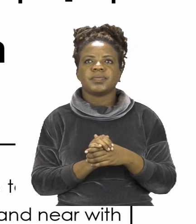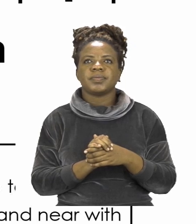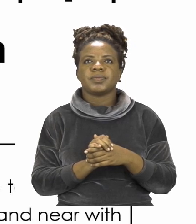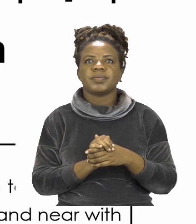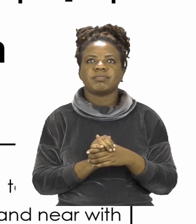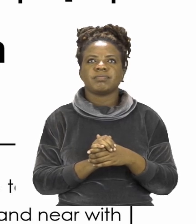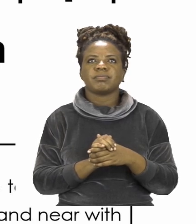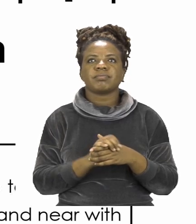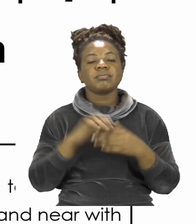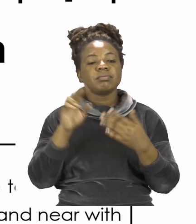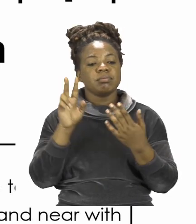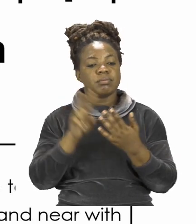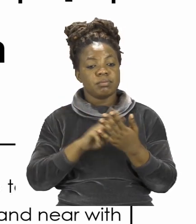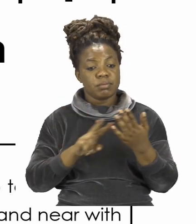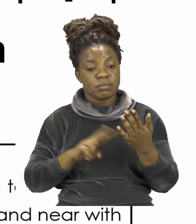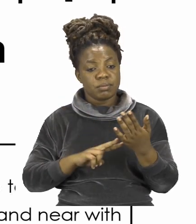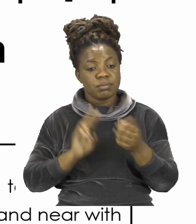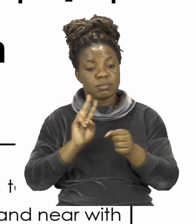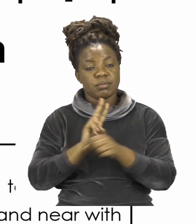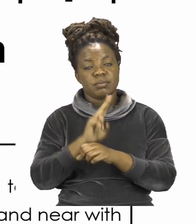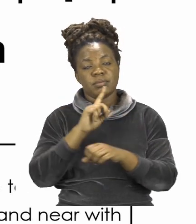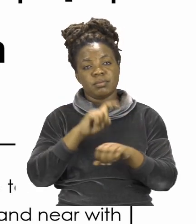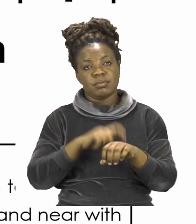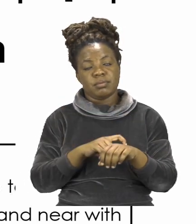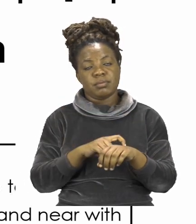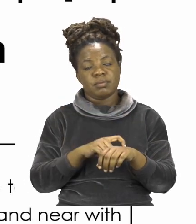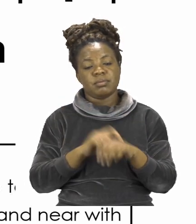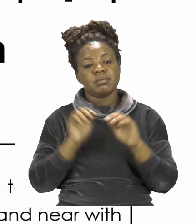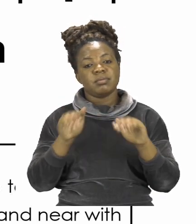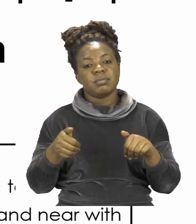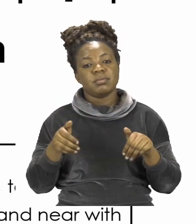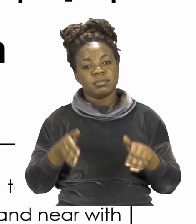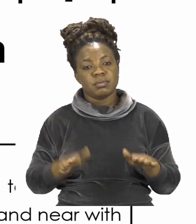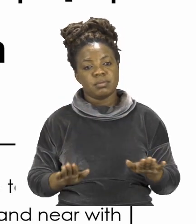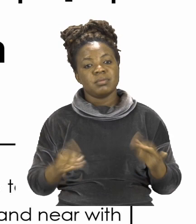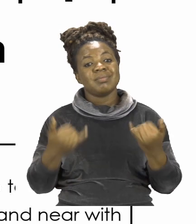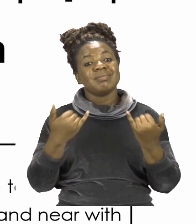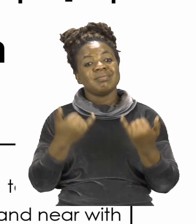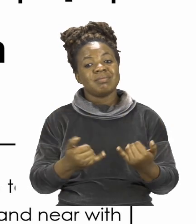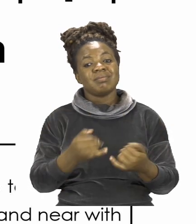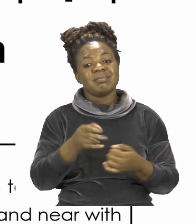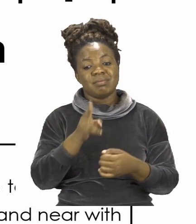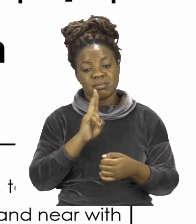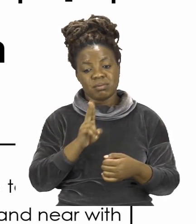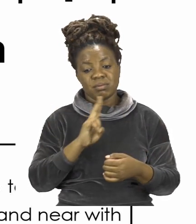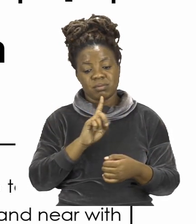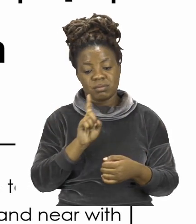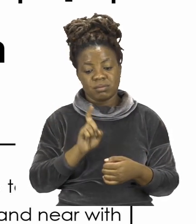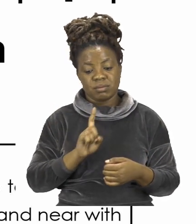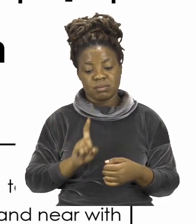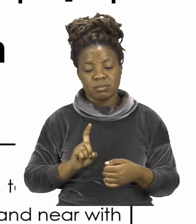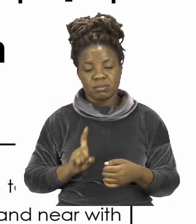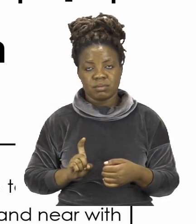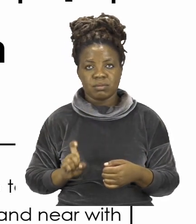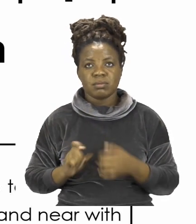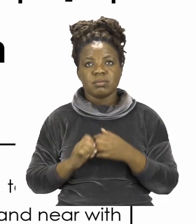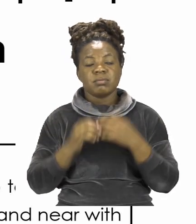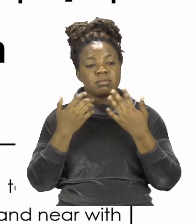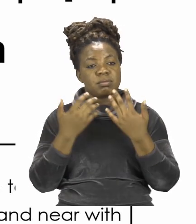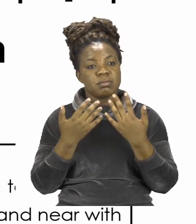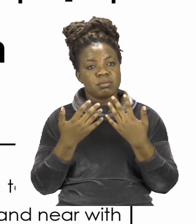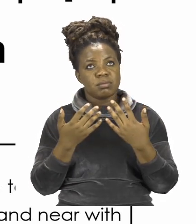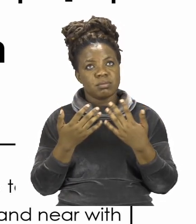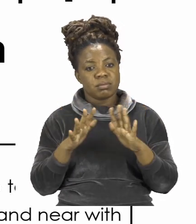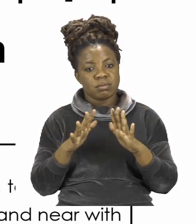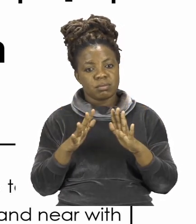So now that we have read it a second time, boys and girls, it is up to you to answer all the questions. Make sure when you are done, you